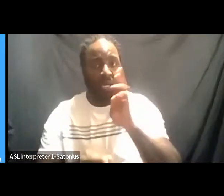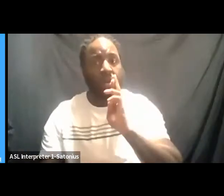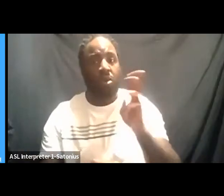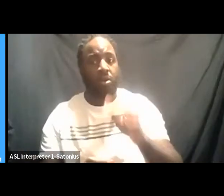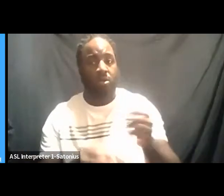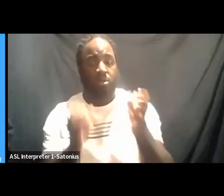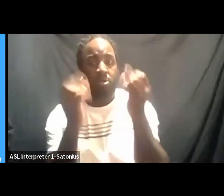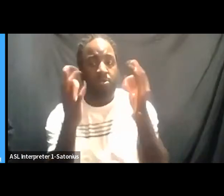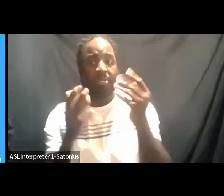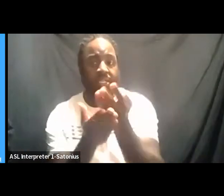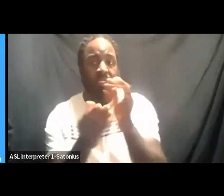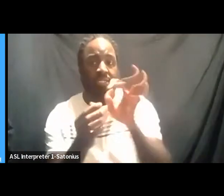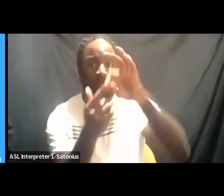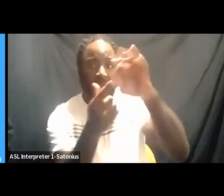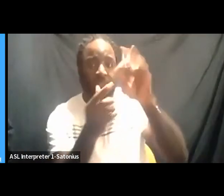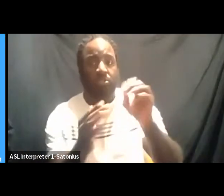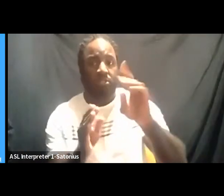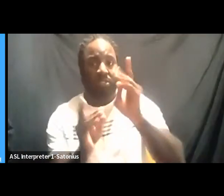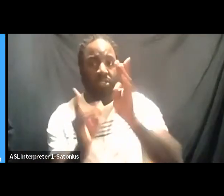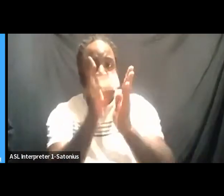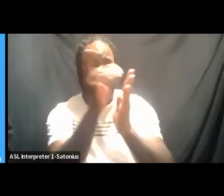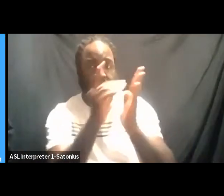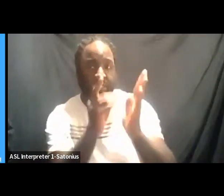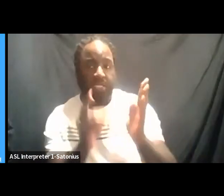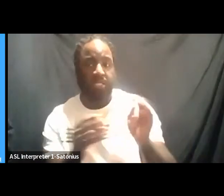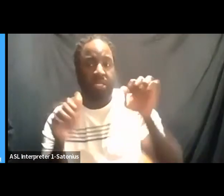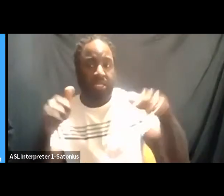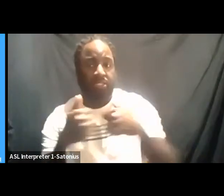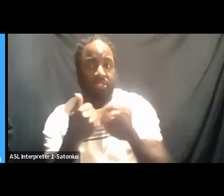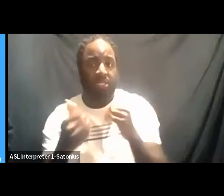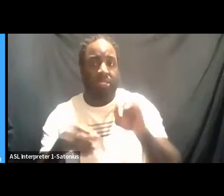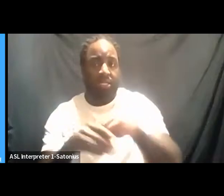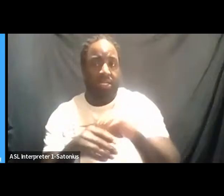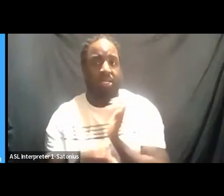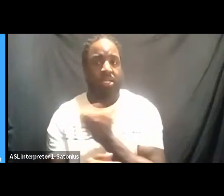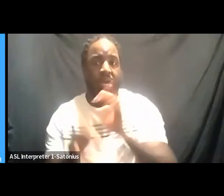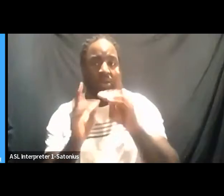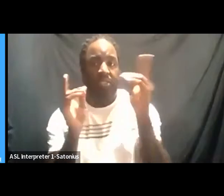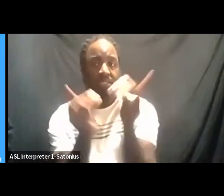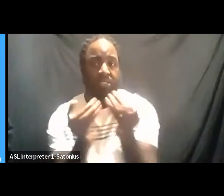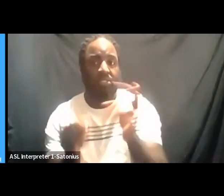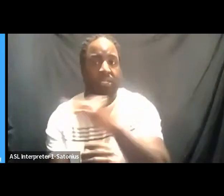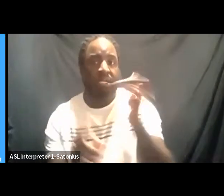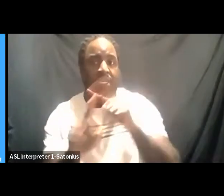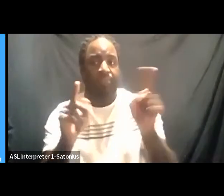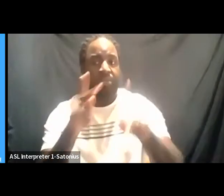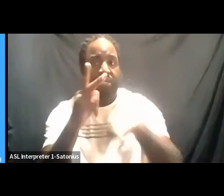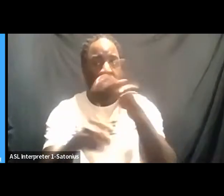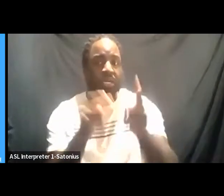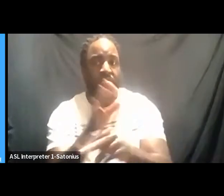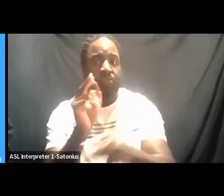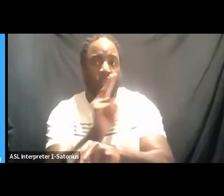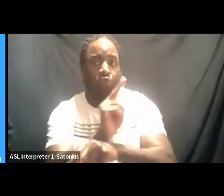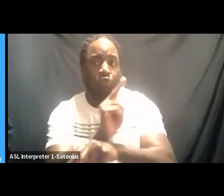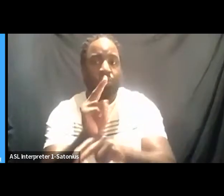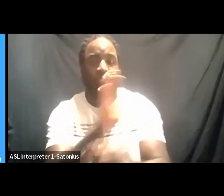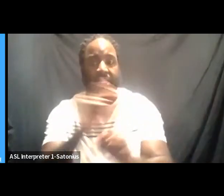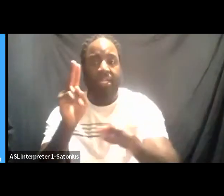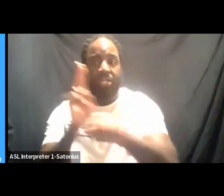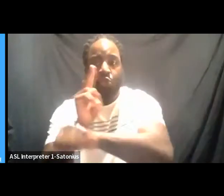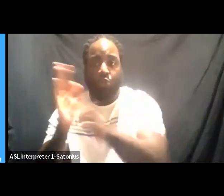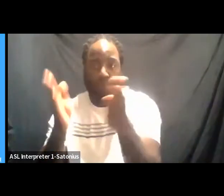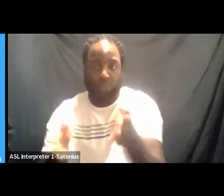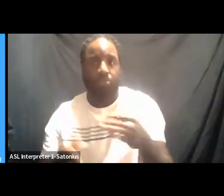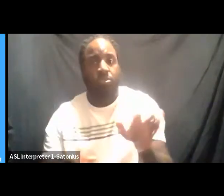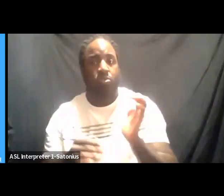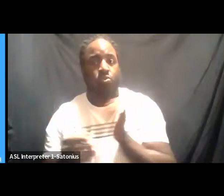many special design challenges within our M districts and the different kinds of uses and users that we have